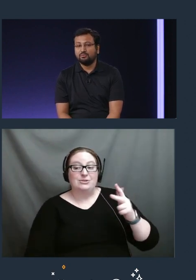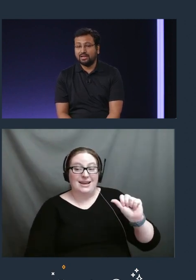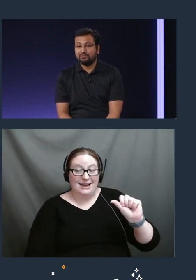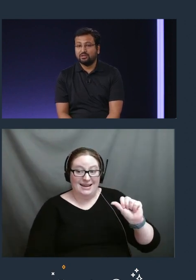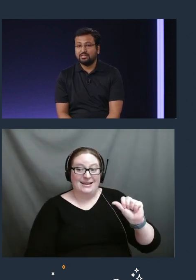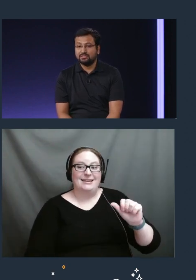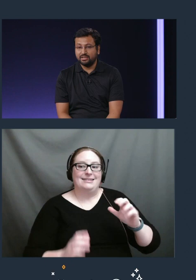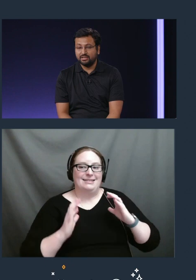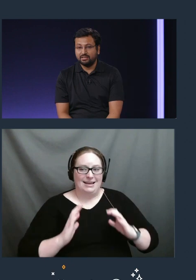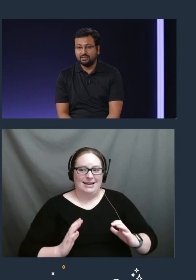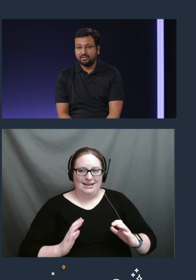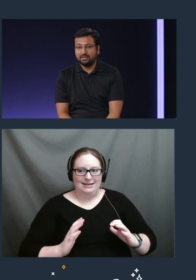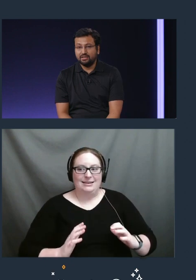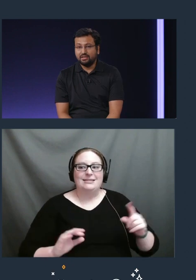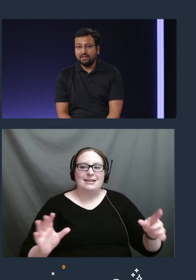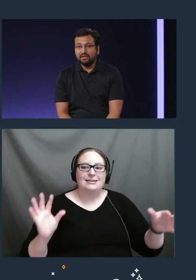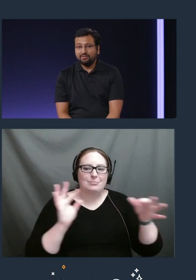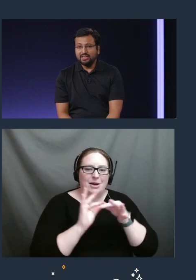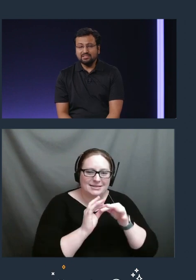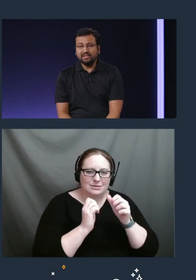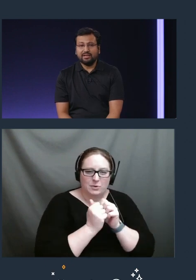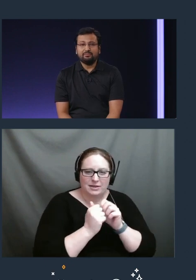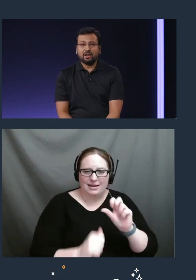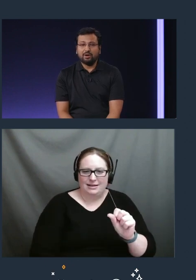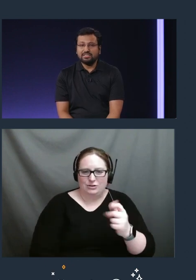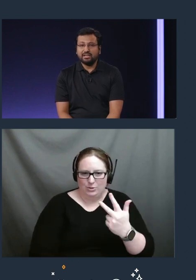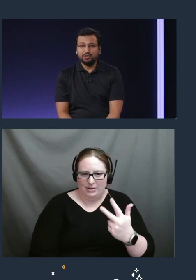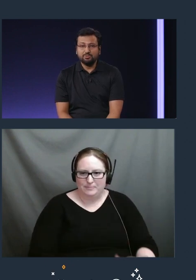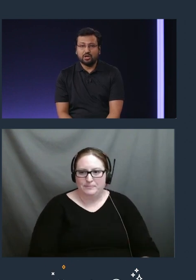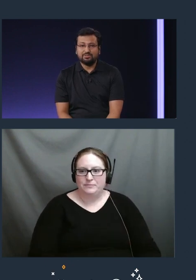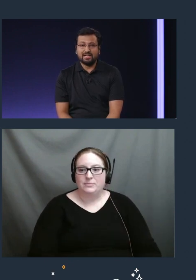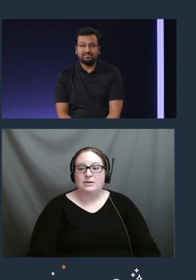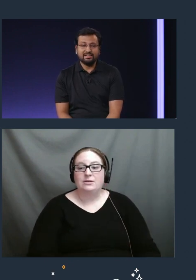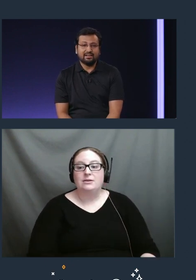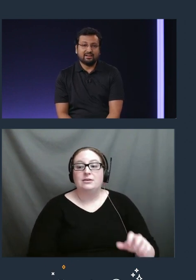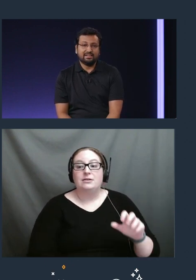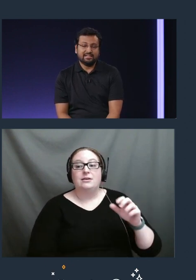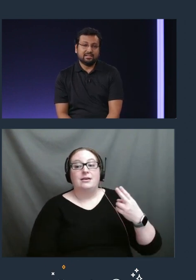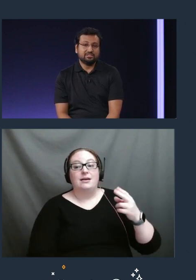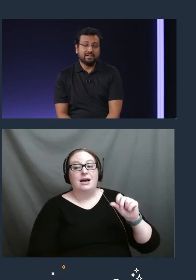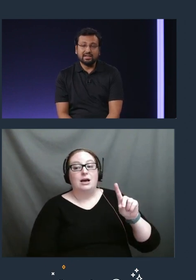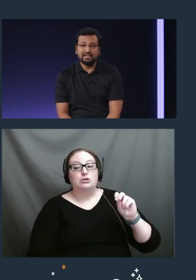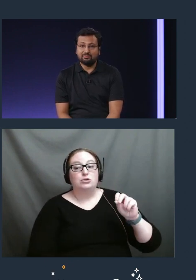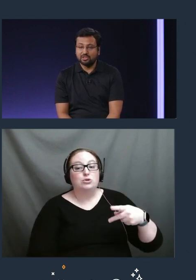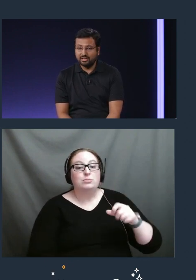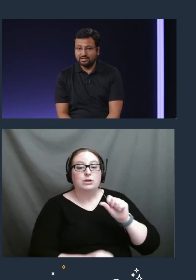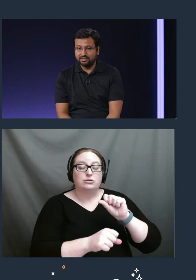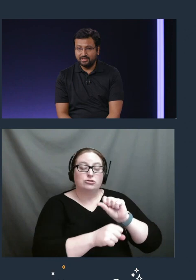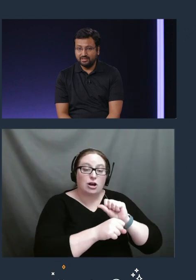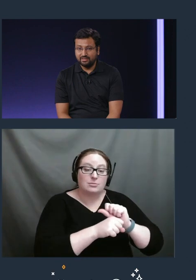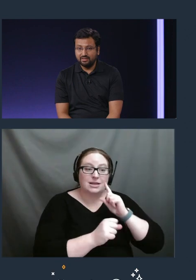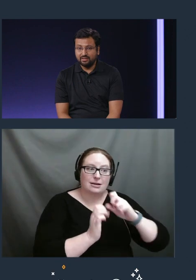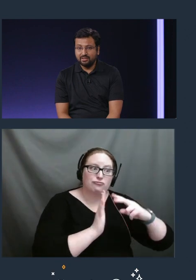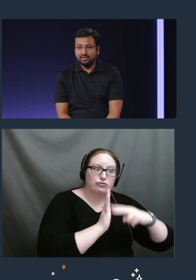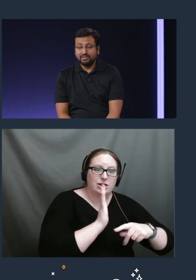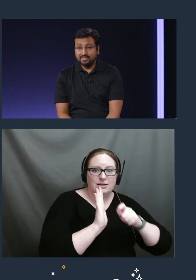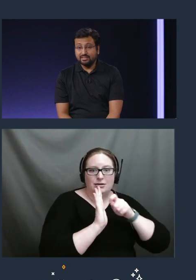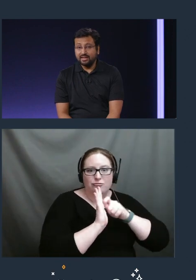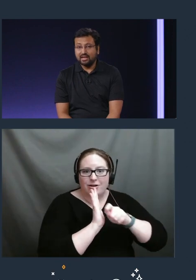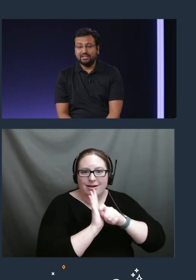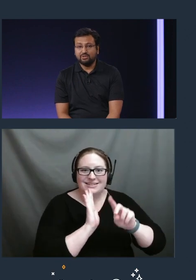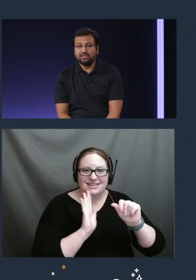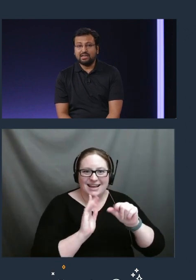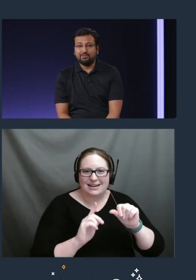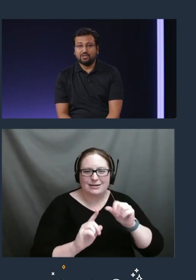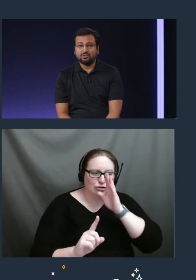I/O with Amazon S3. With S3A, Apache Hadoop jobs can read and write data directly in Amazon S3. The